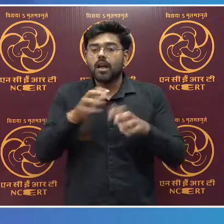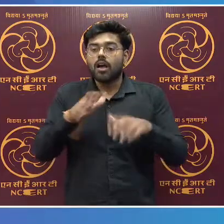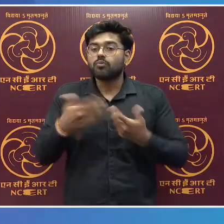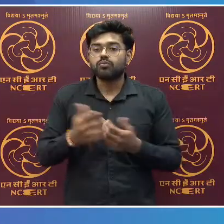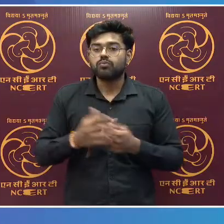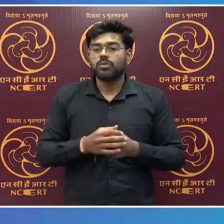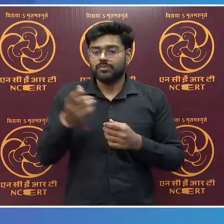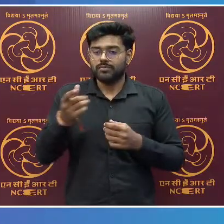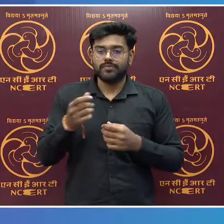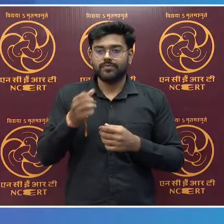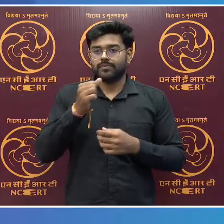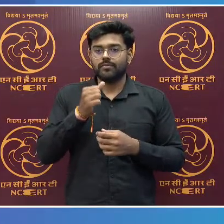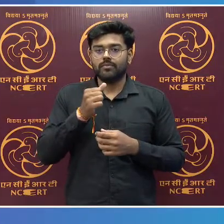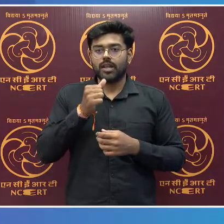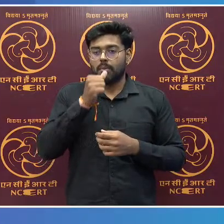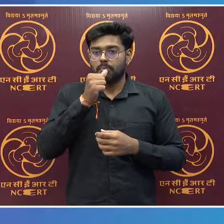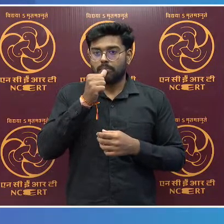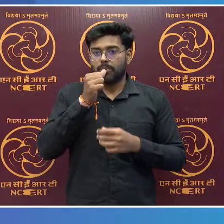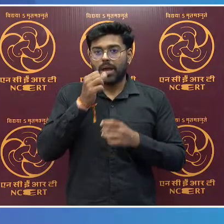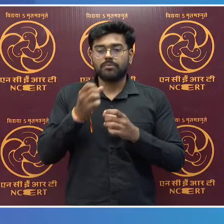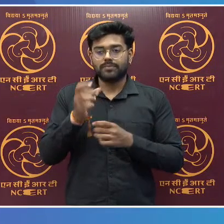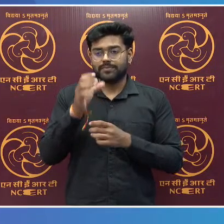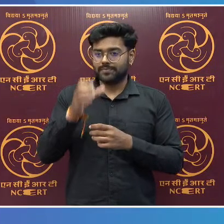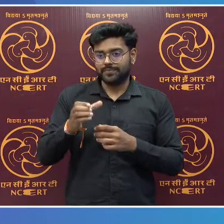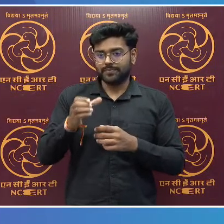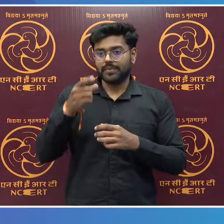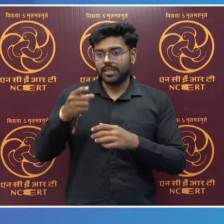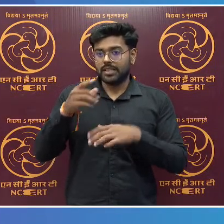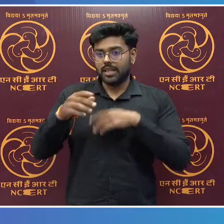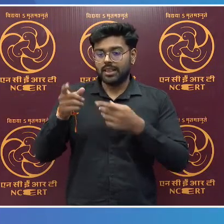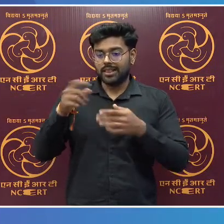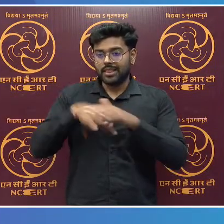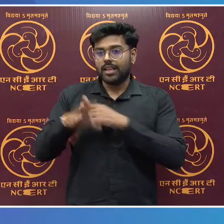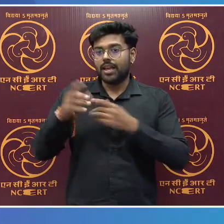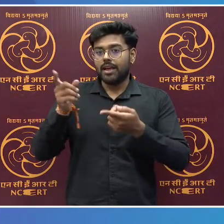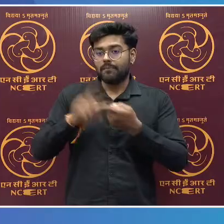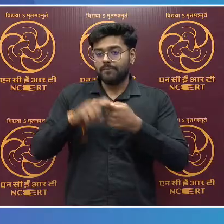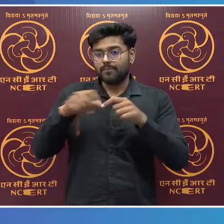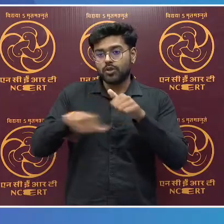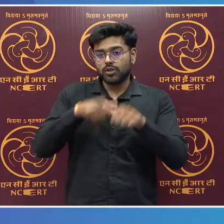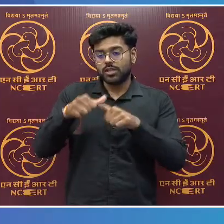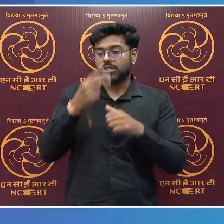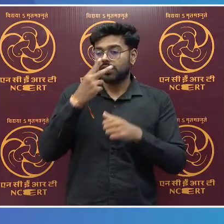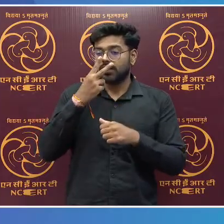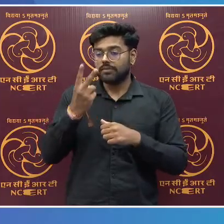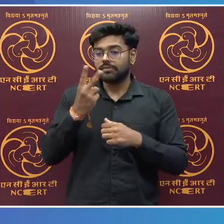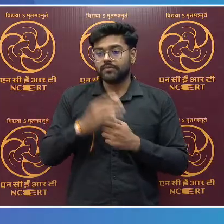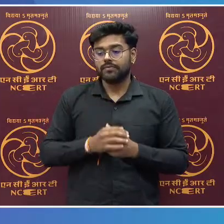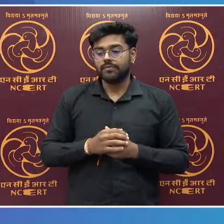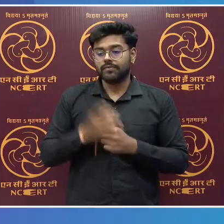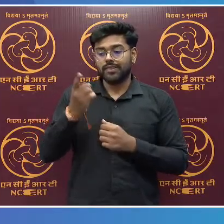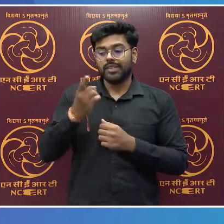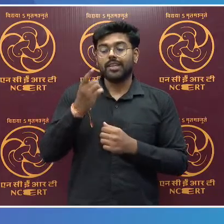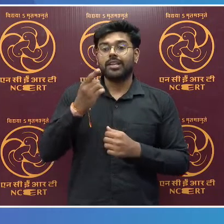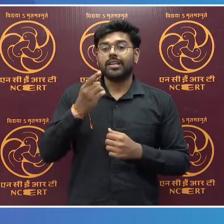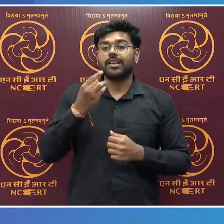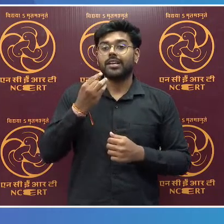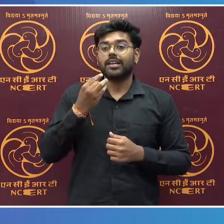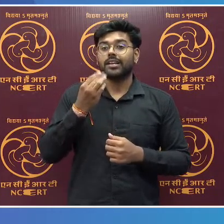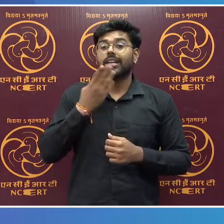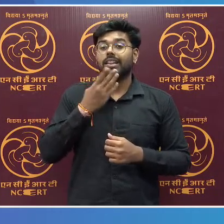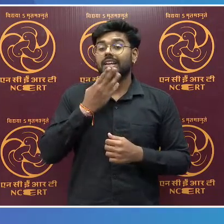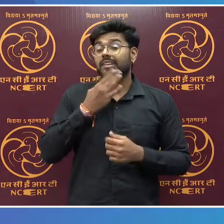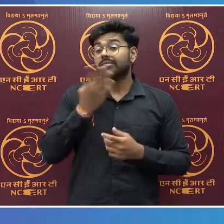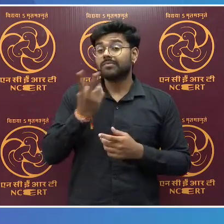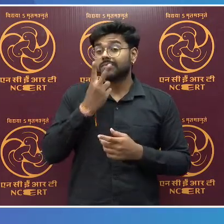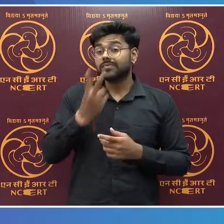is the bottle where the fermentation process is going on, right? So you can see the color of it. So